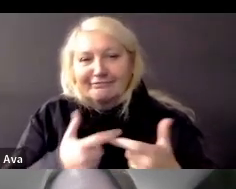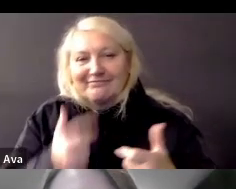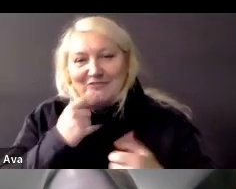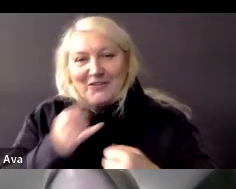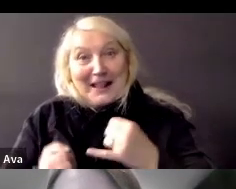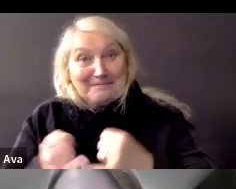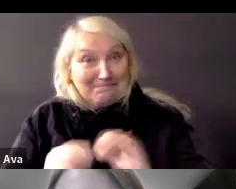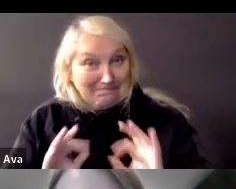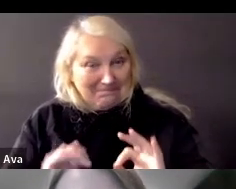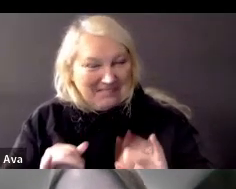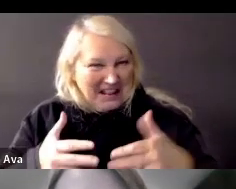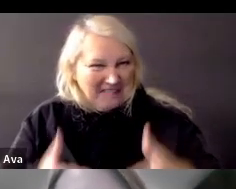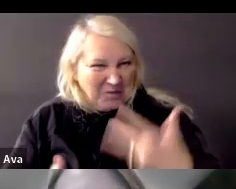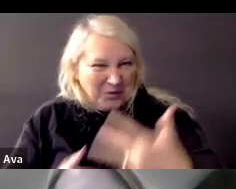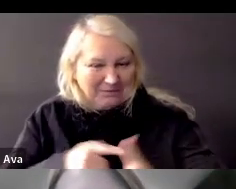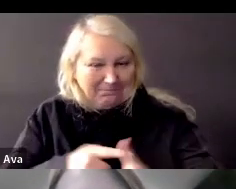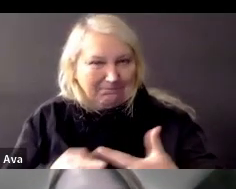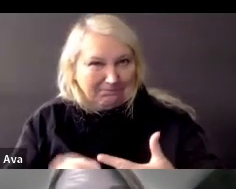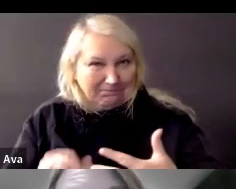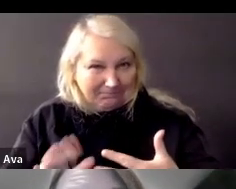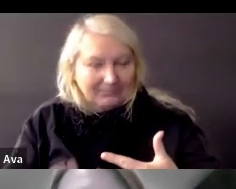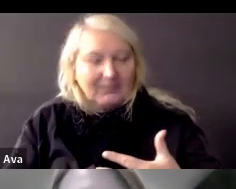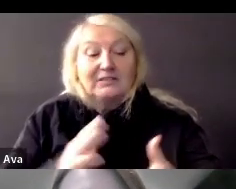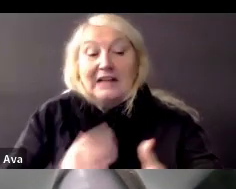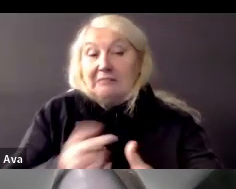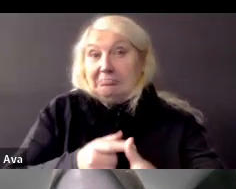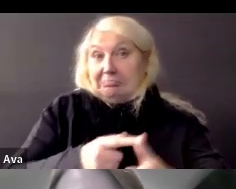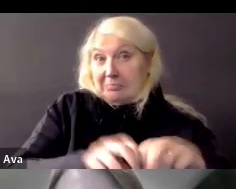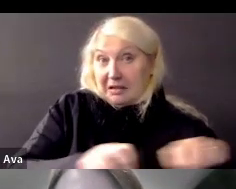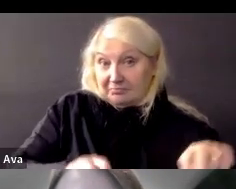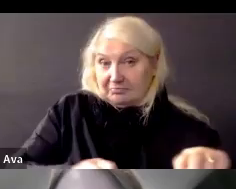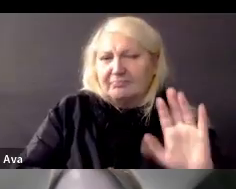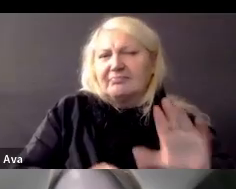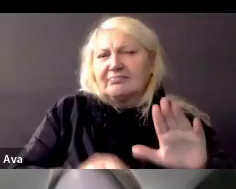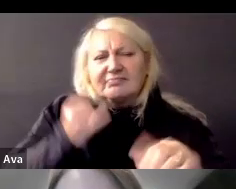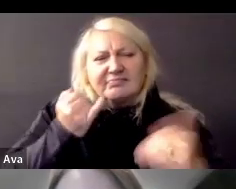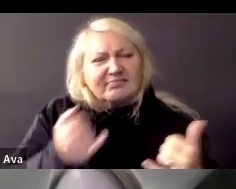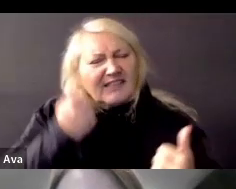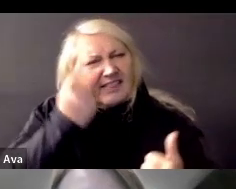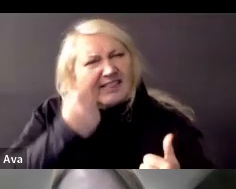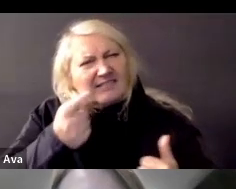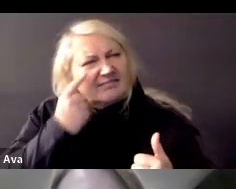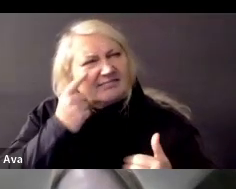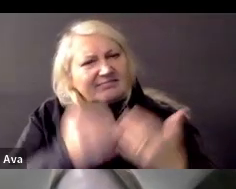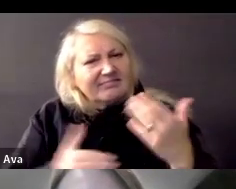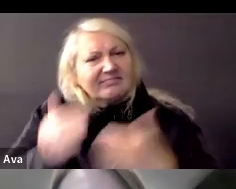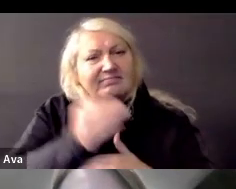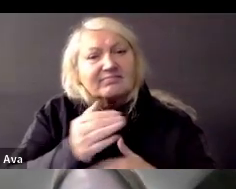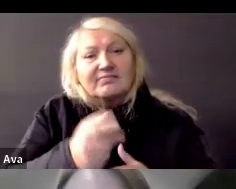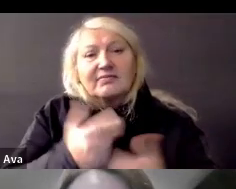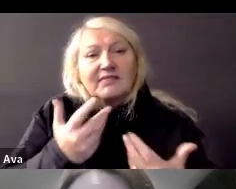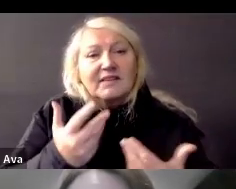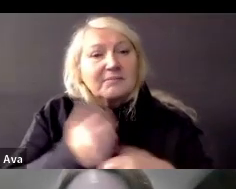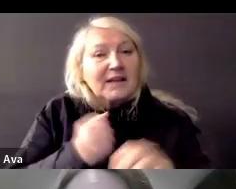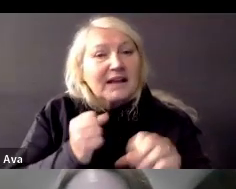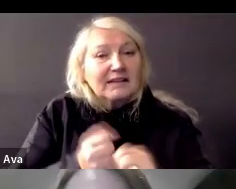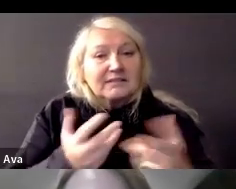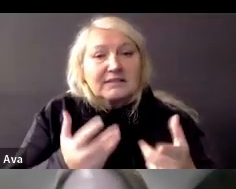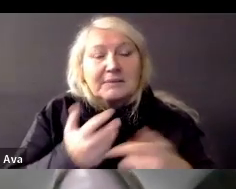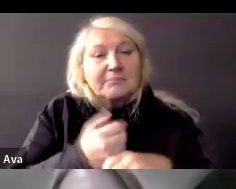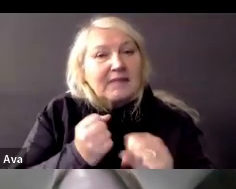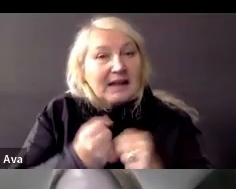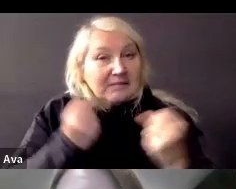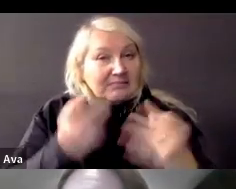So, thinking ahead, making real progress for people with disabilities will include making many